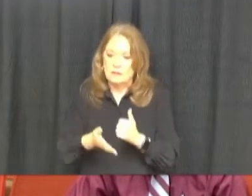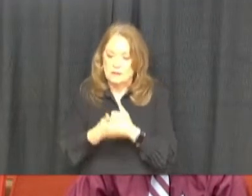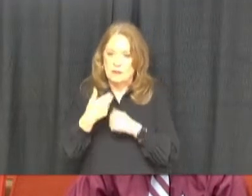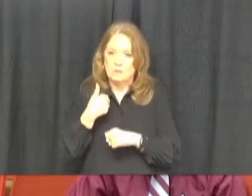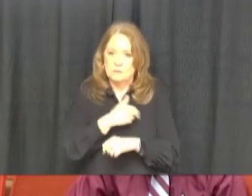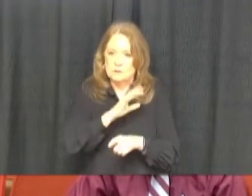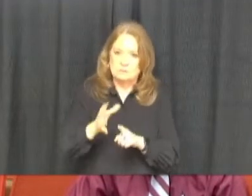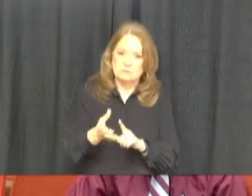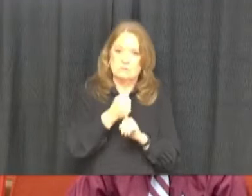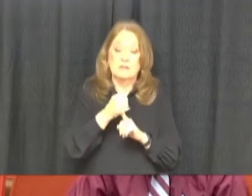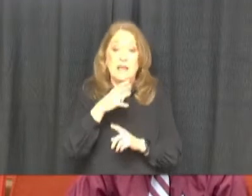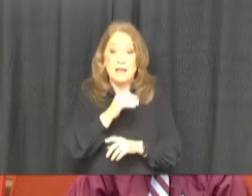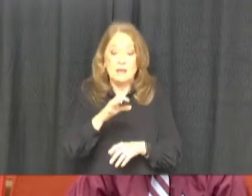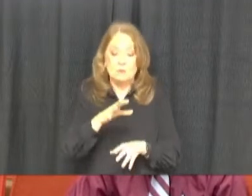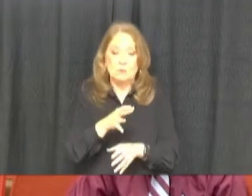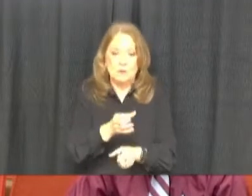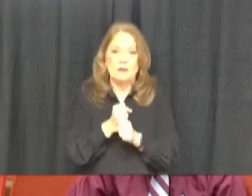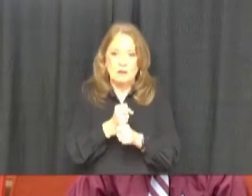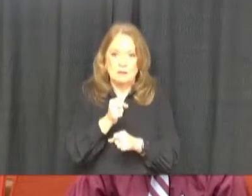hours, and we recovered the weapon.